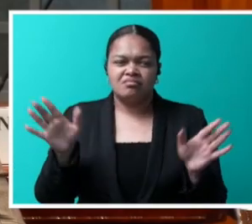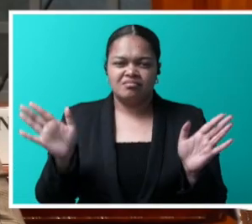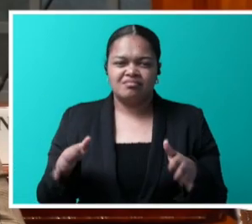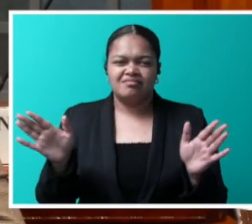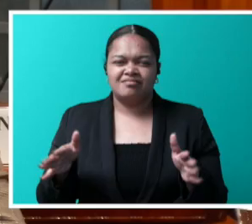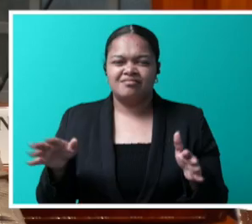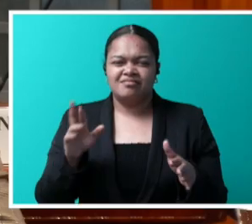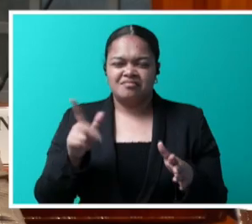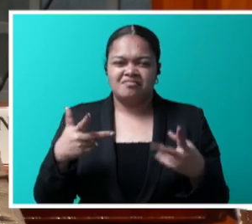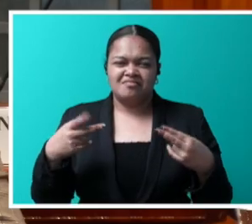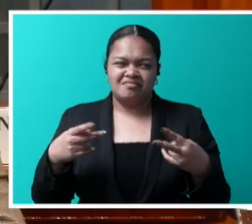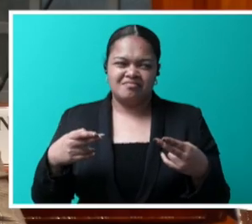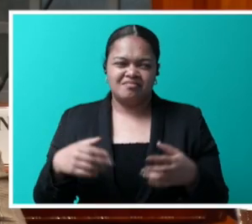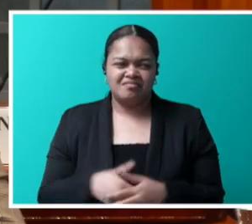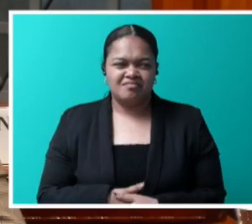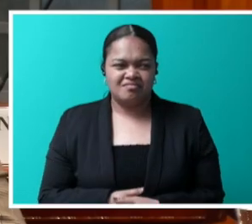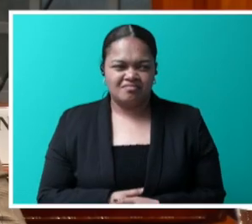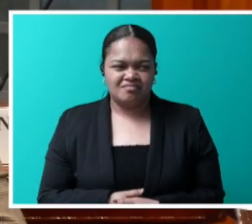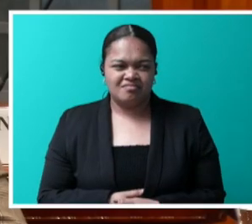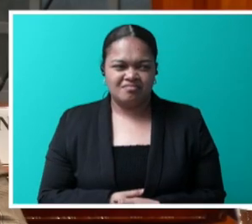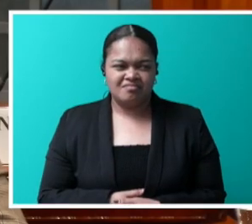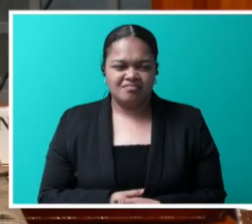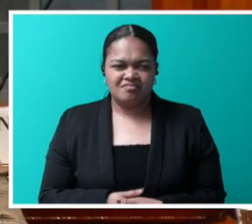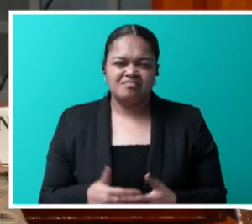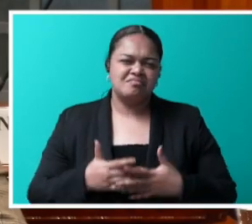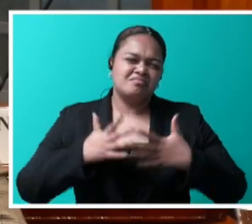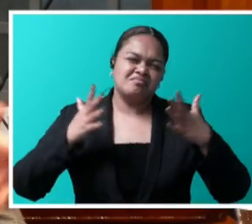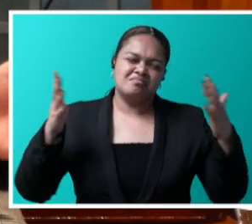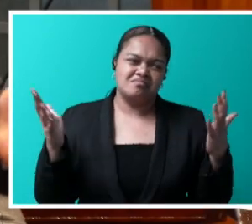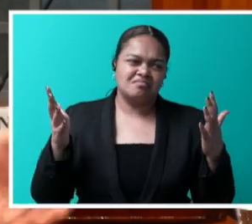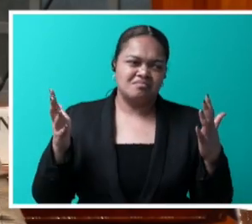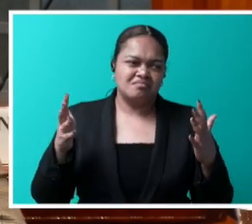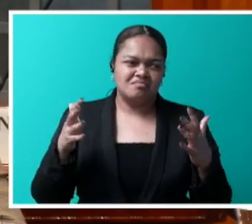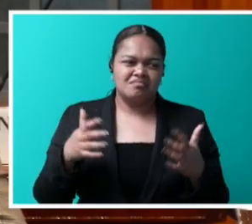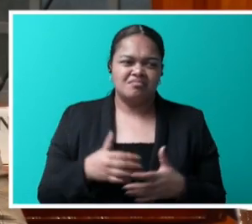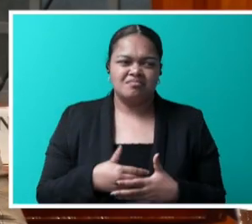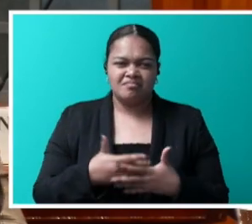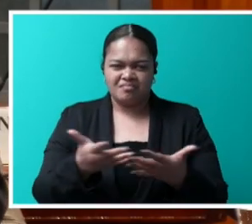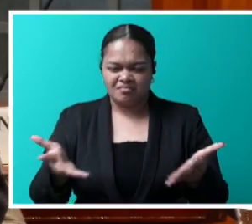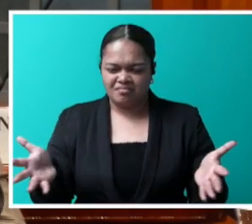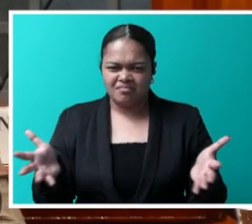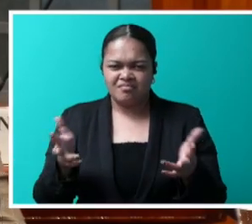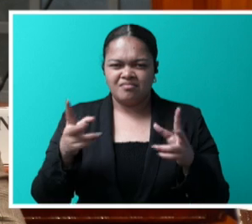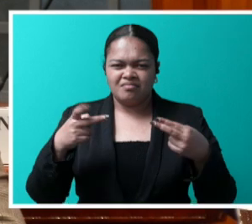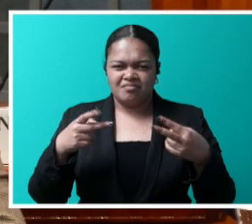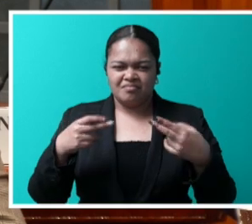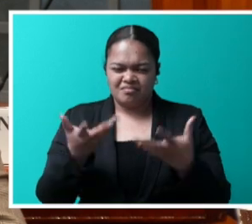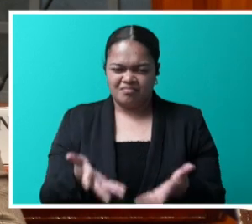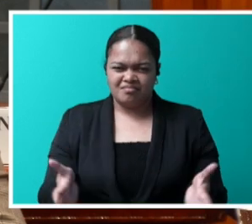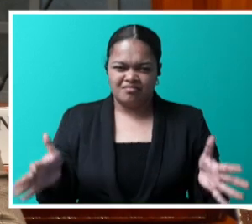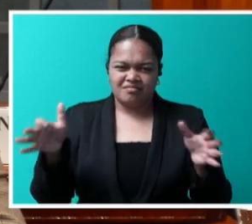In other words, the speaker was saying there was a large yellow helicopter carrying a large crab net around the